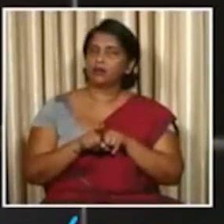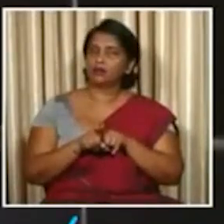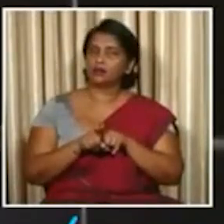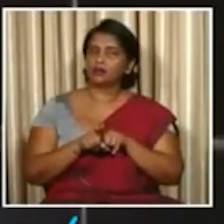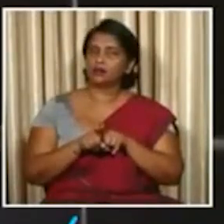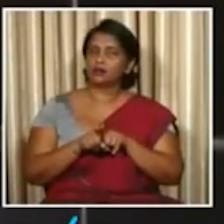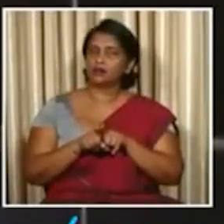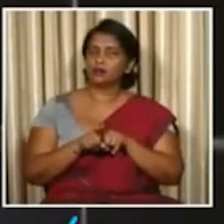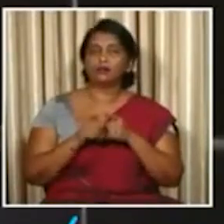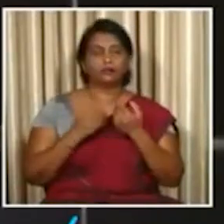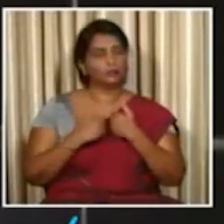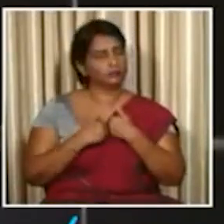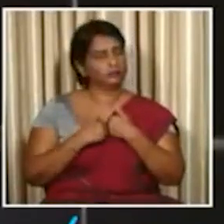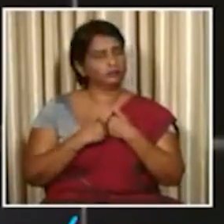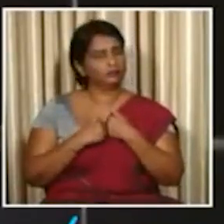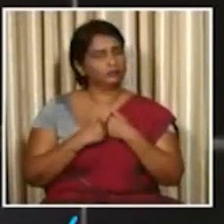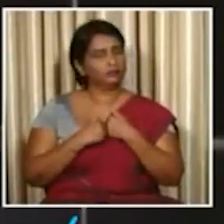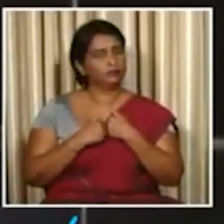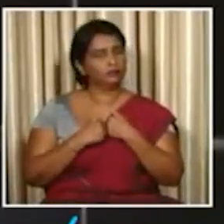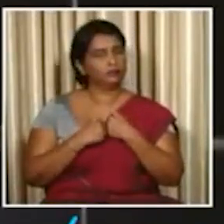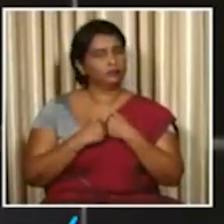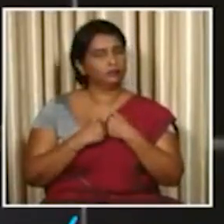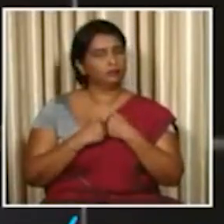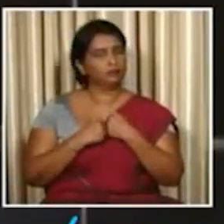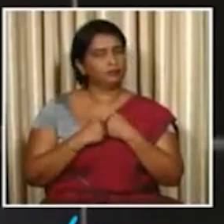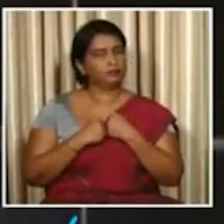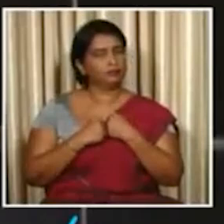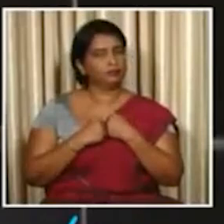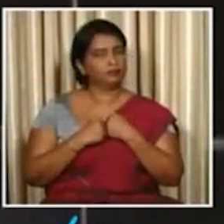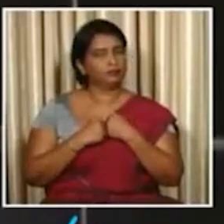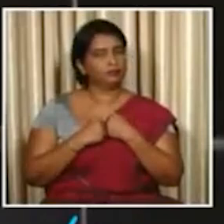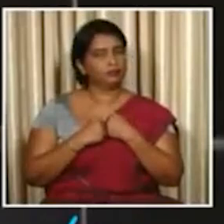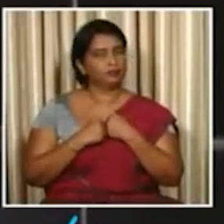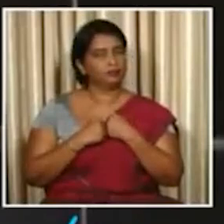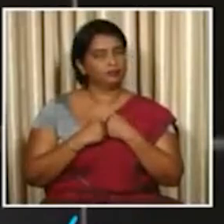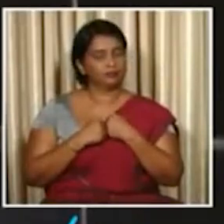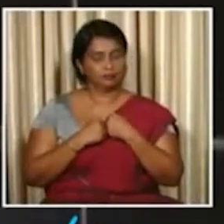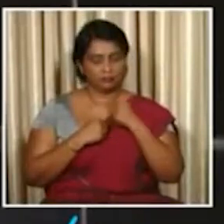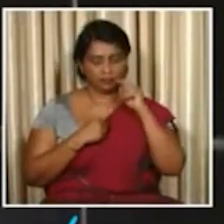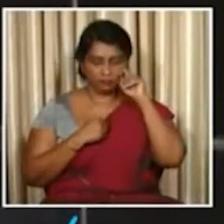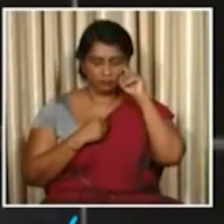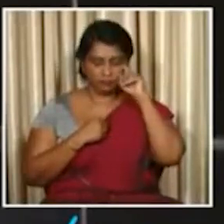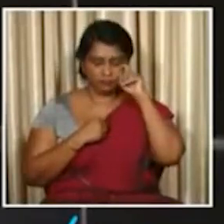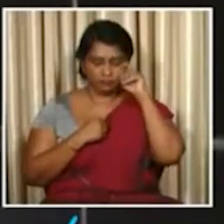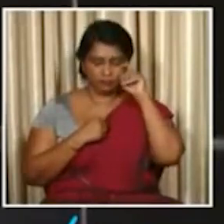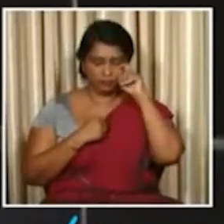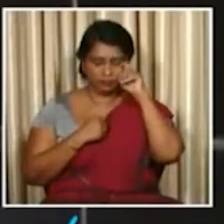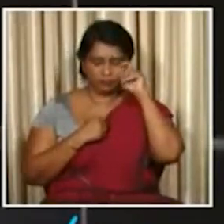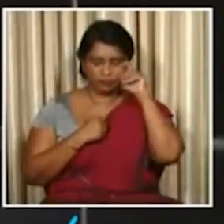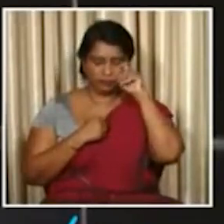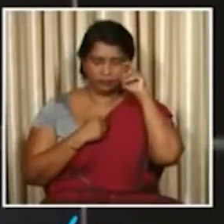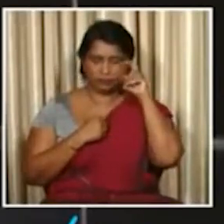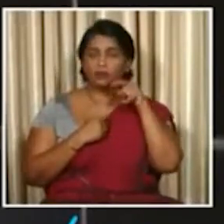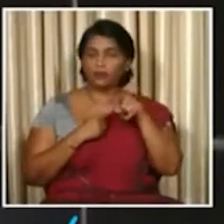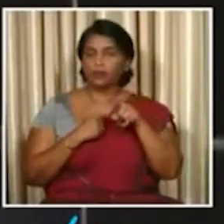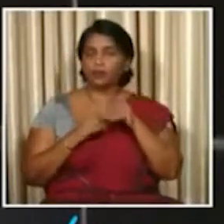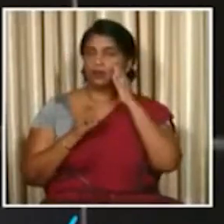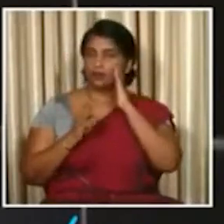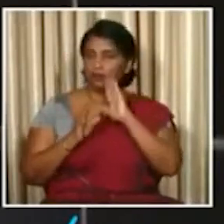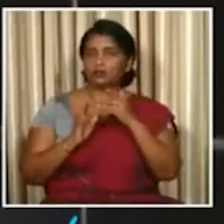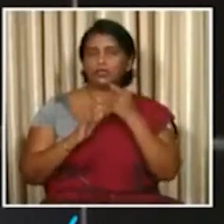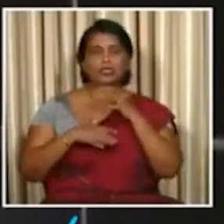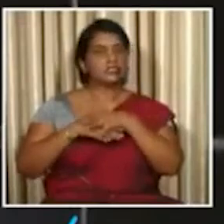presence felt in the anti-colonial, Honorable Rauf Hakim, you have 2 more minutes of your time allocated. Independent nations and demonstrate